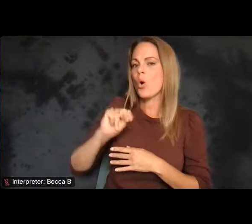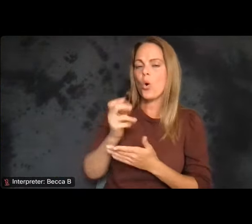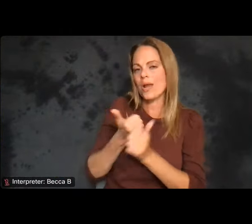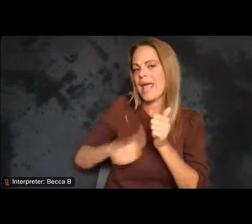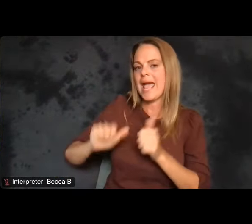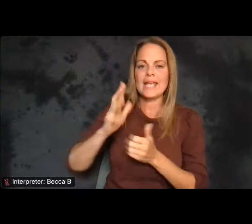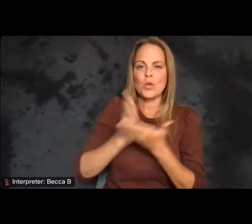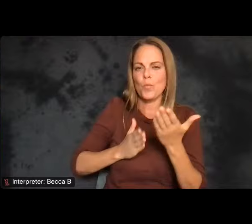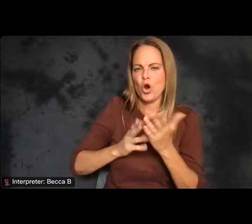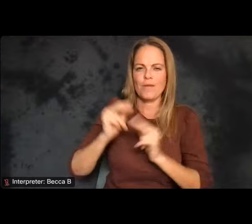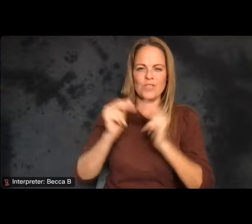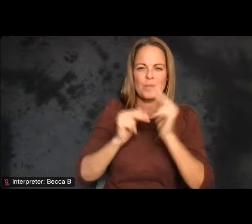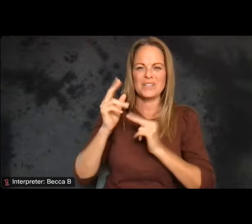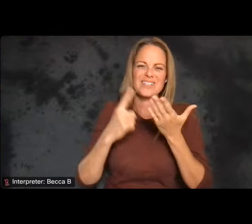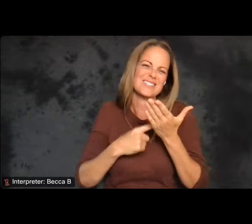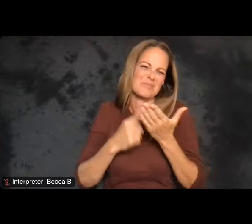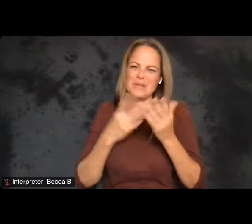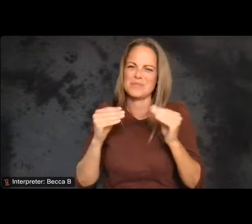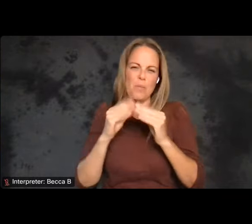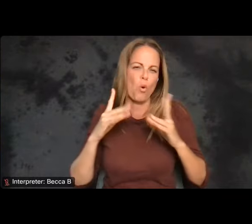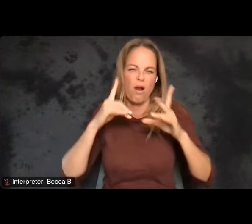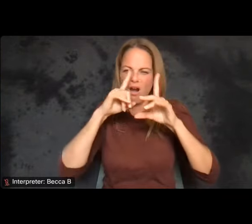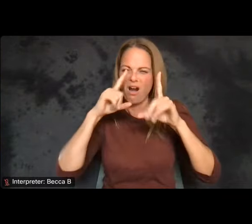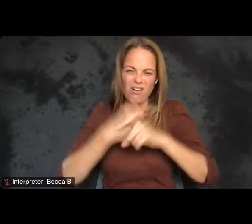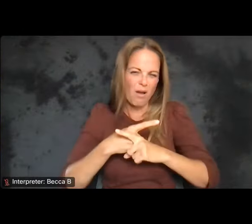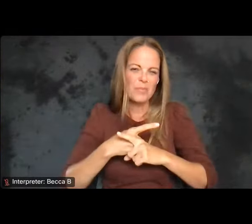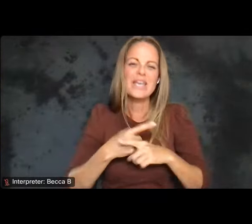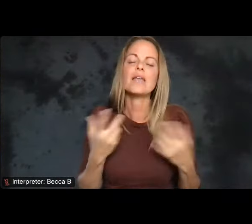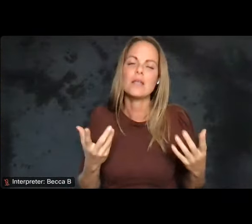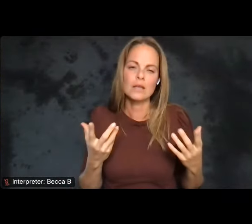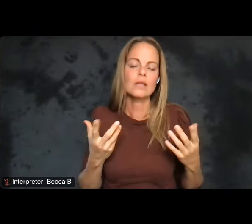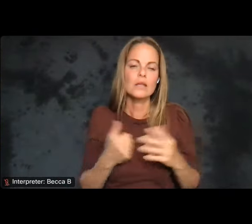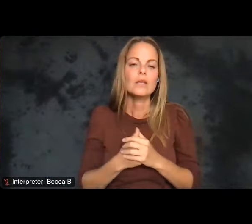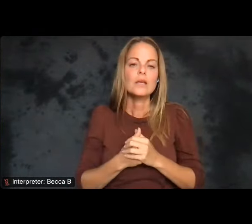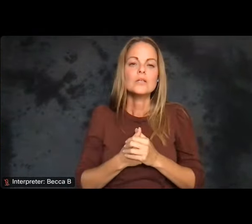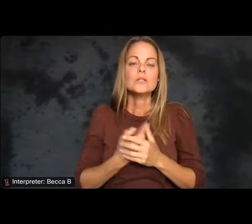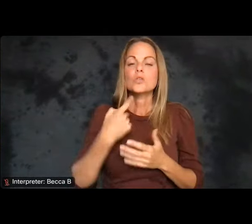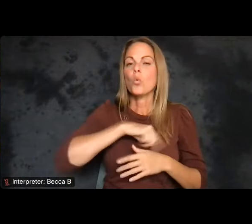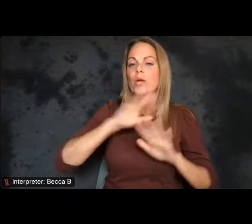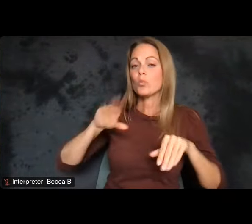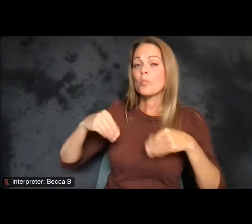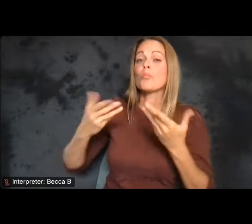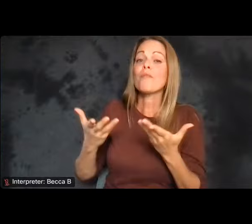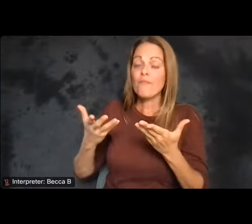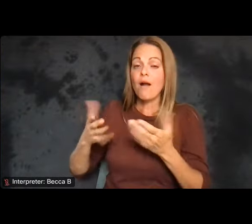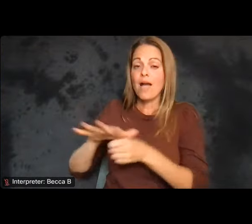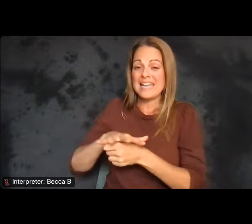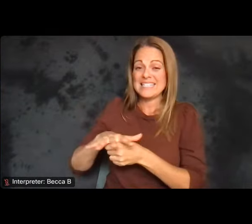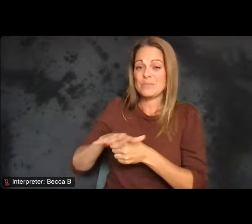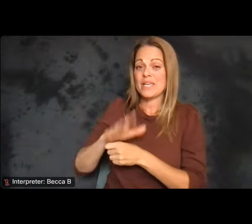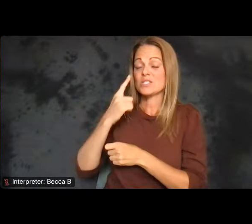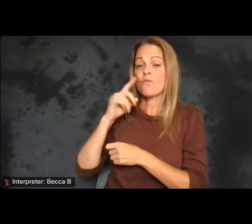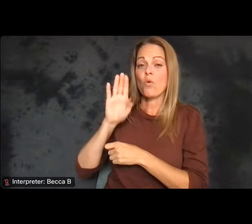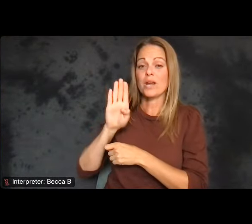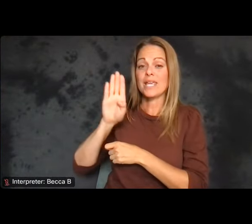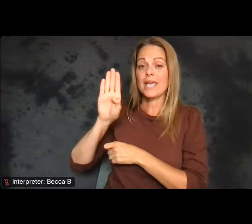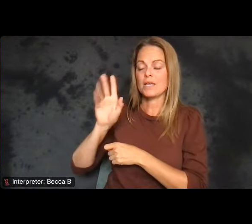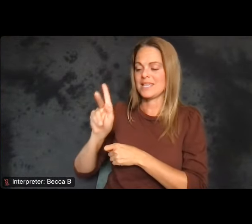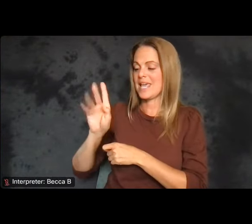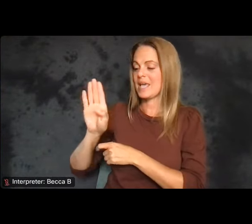it sometimes needlessly complicated. So this is we would provide office space for a KBI regional office in